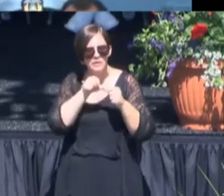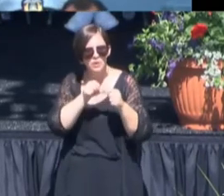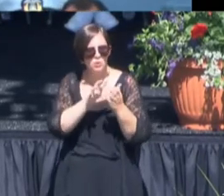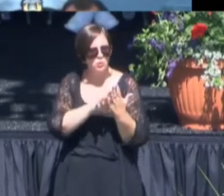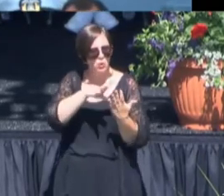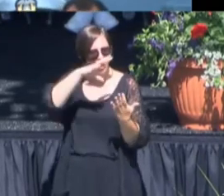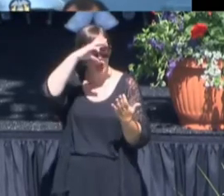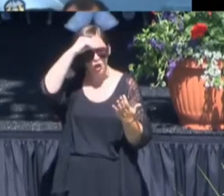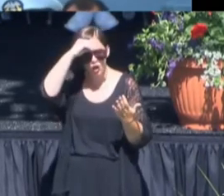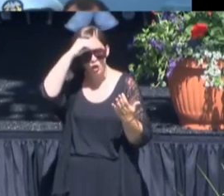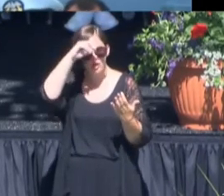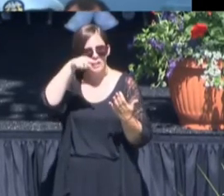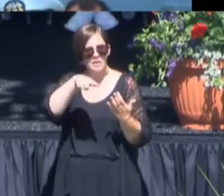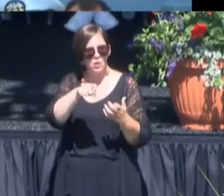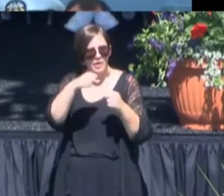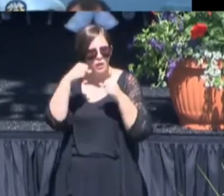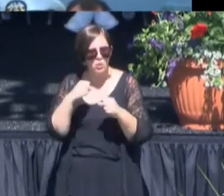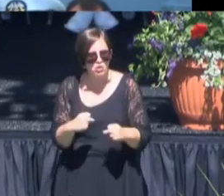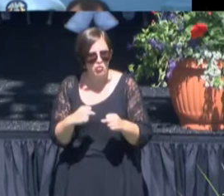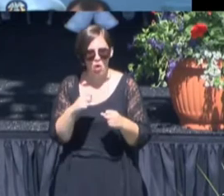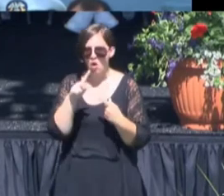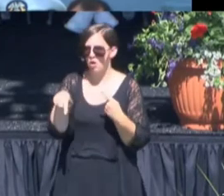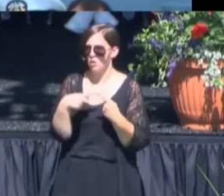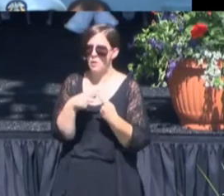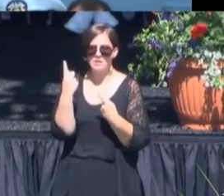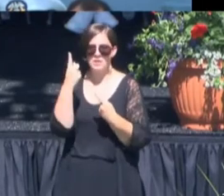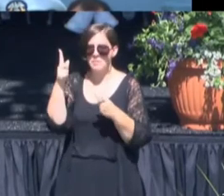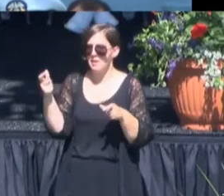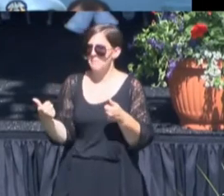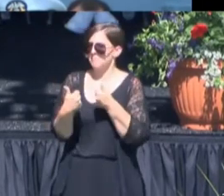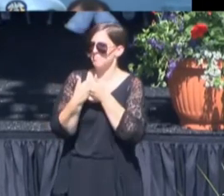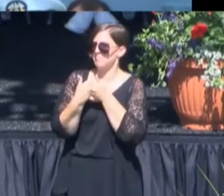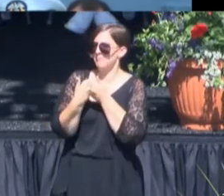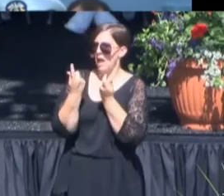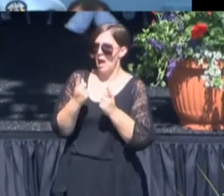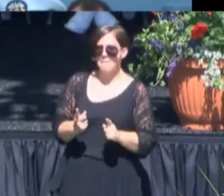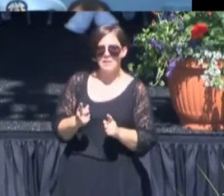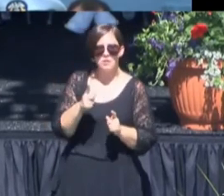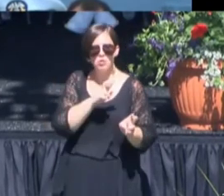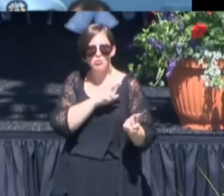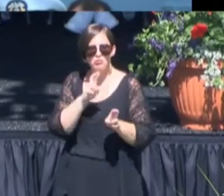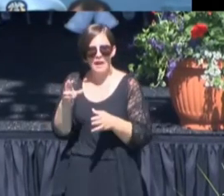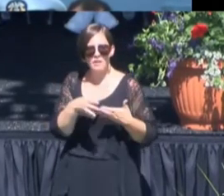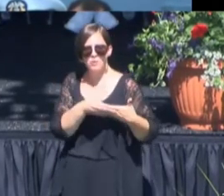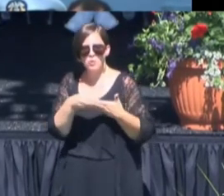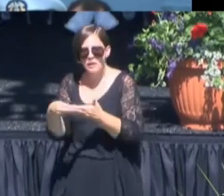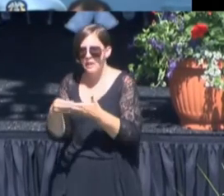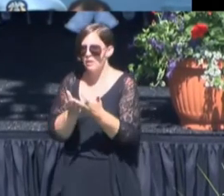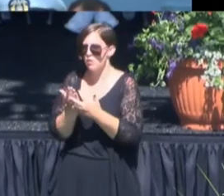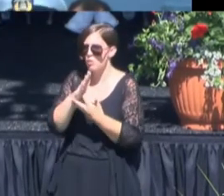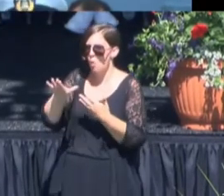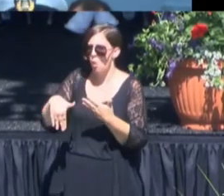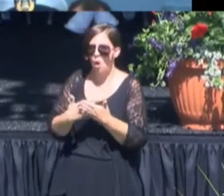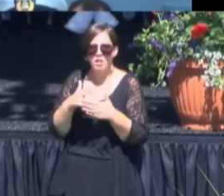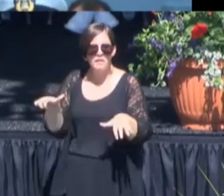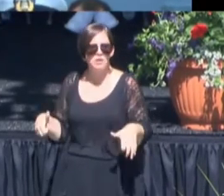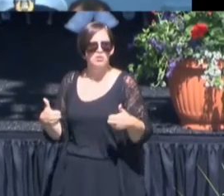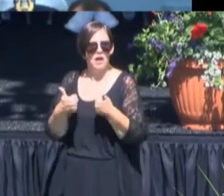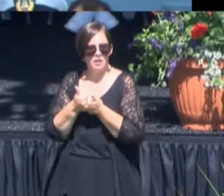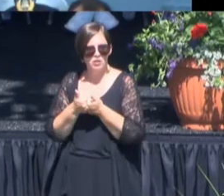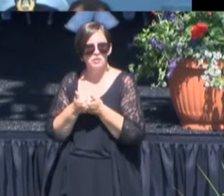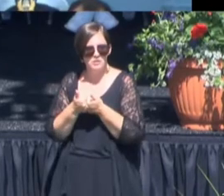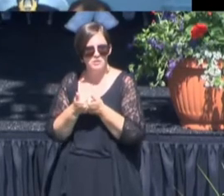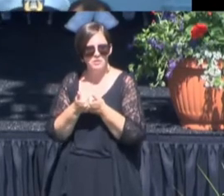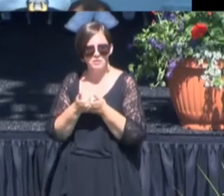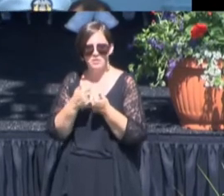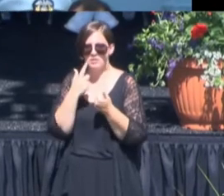so you're as strong when destiny does tap you on the shoulder to lead your crew or team through the rocks and shoals of life as you are here today at